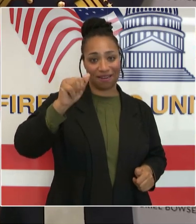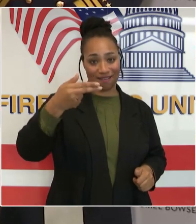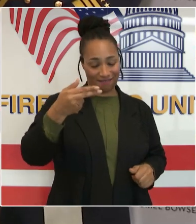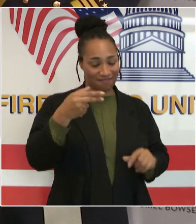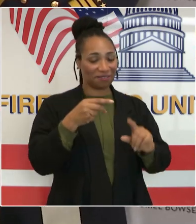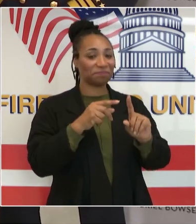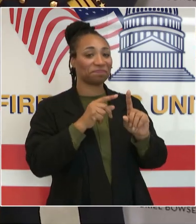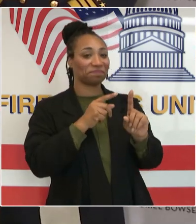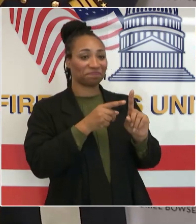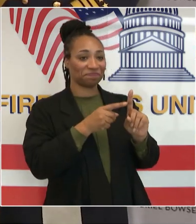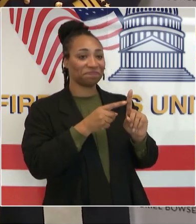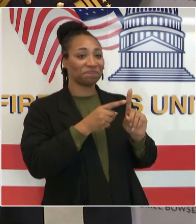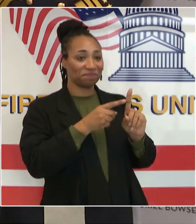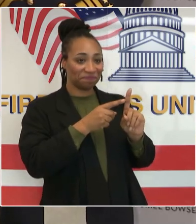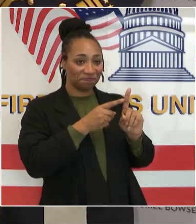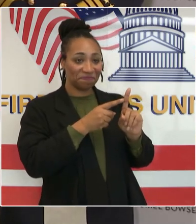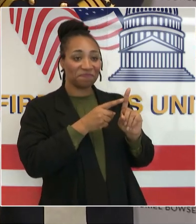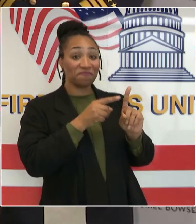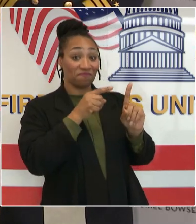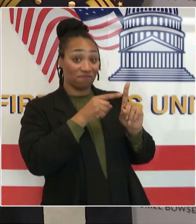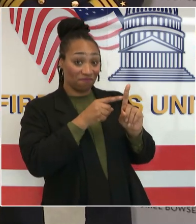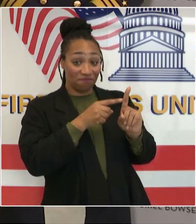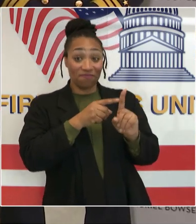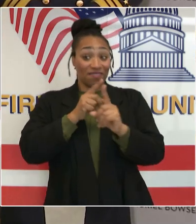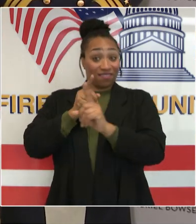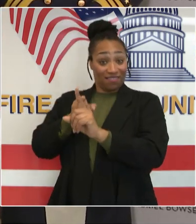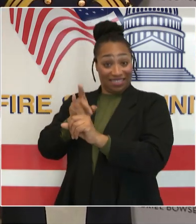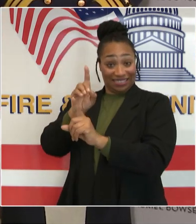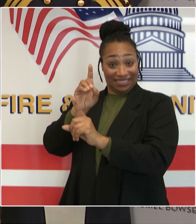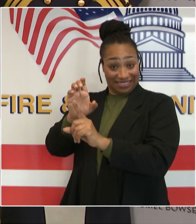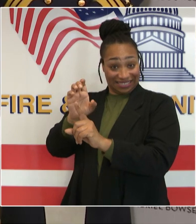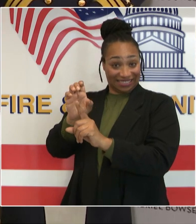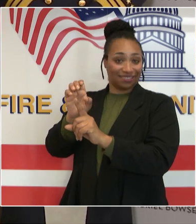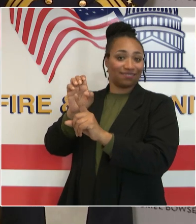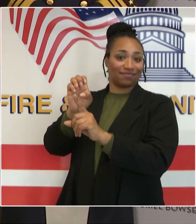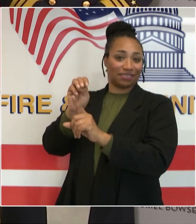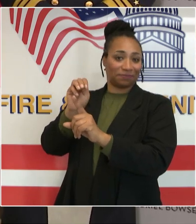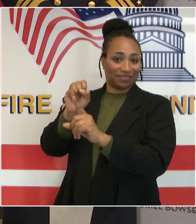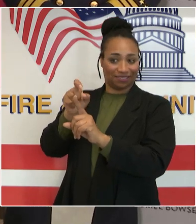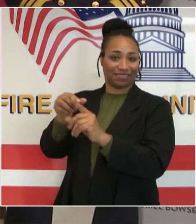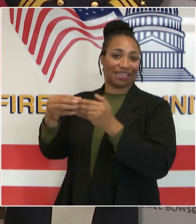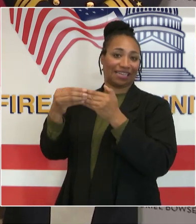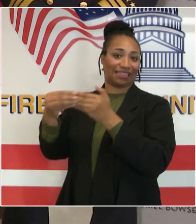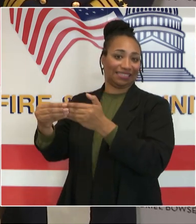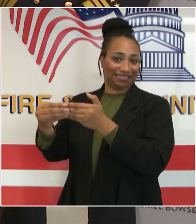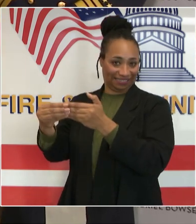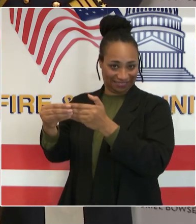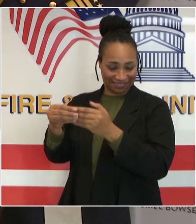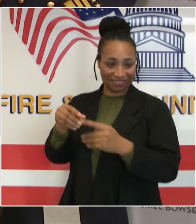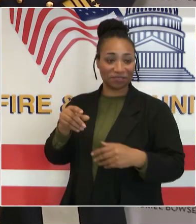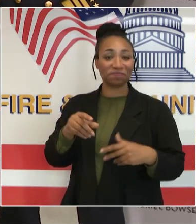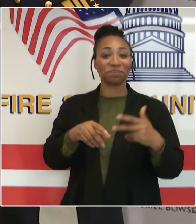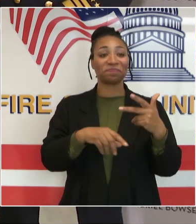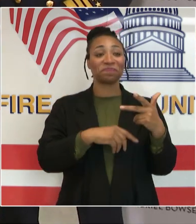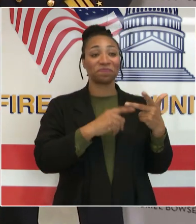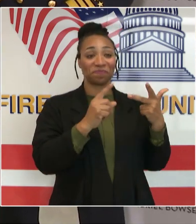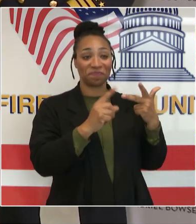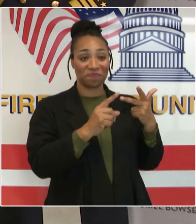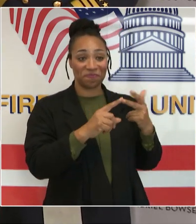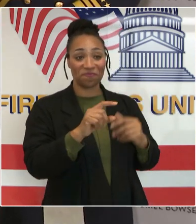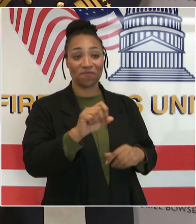EMS. Dr. Antoinette Mitchell, who is the Superintendent of OSSI, the State Superintendent for